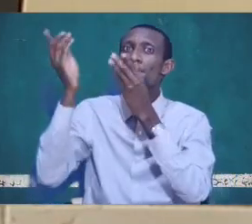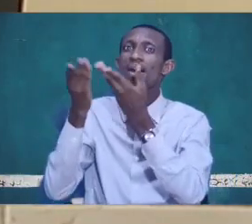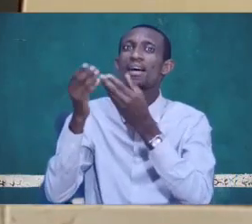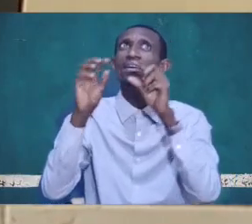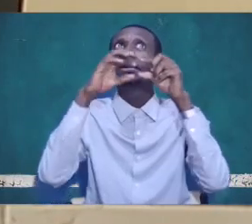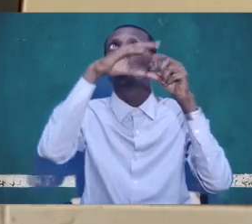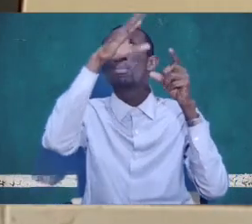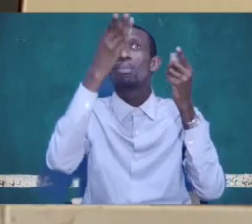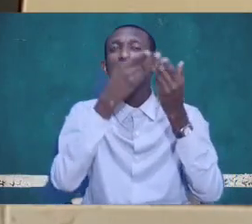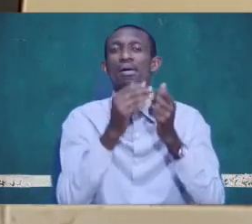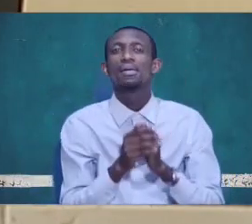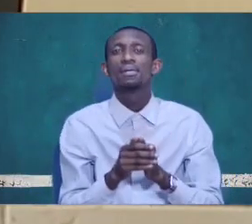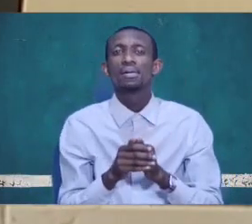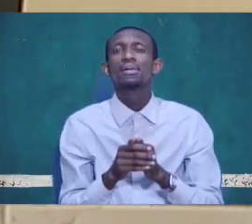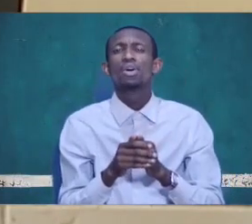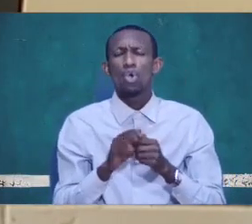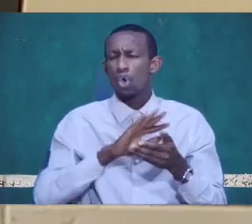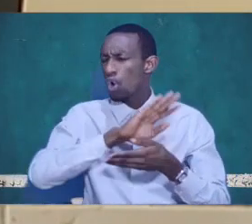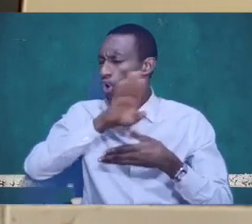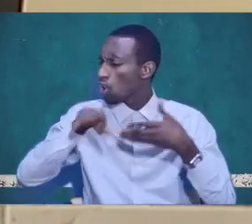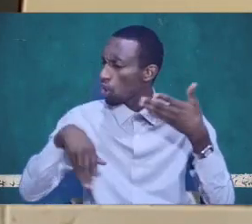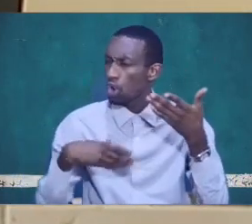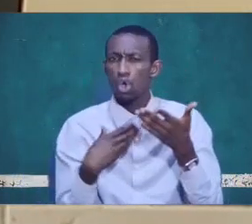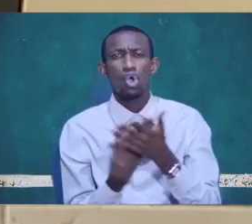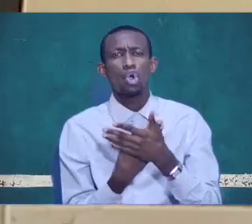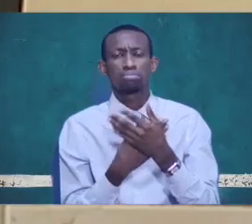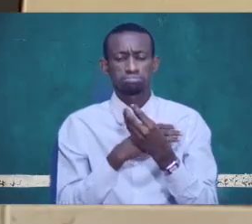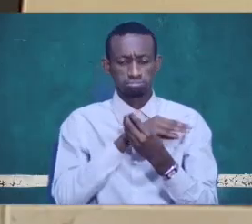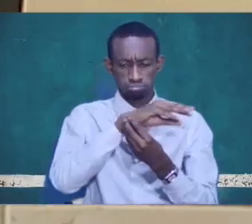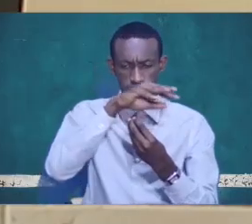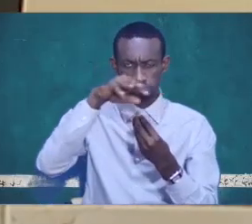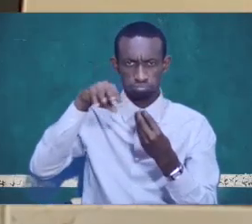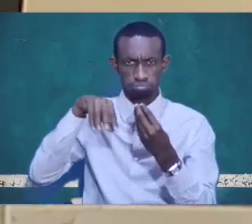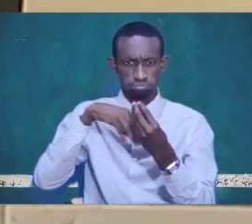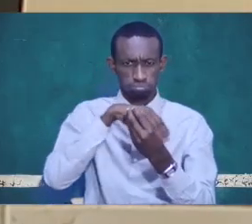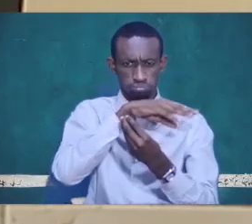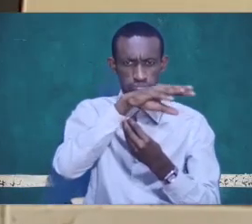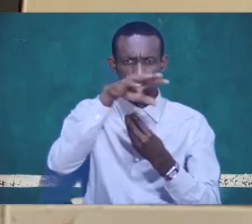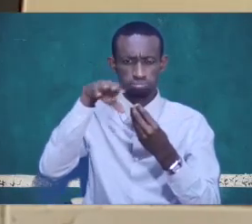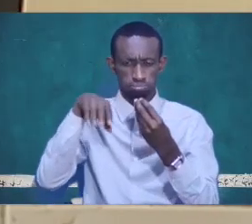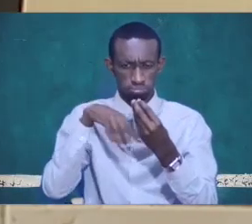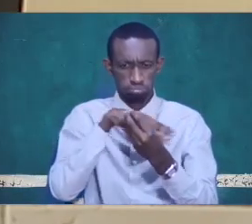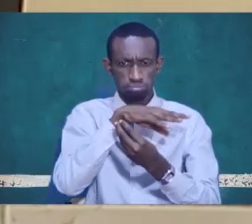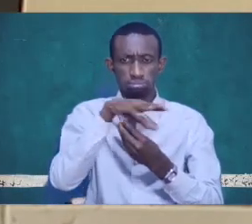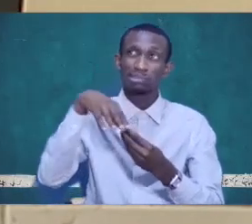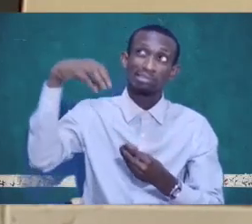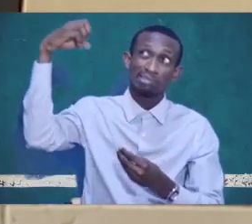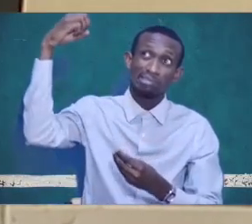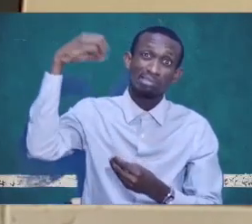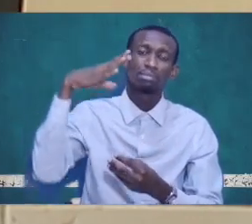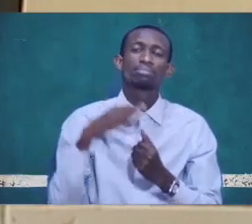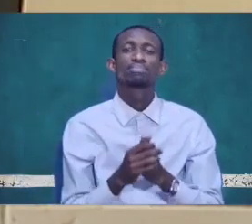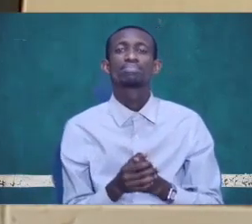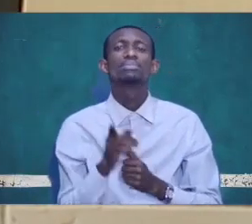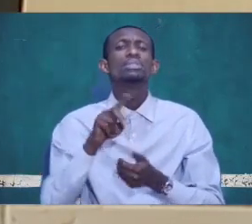sun, moving around the sun. That is what happens inside the atom. We have